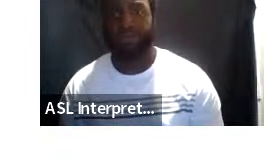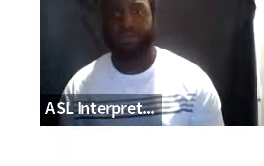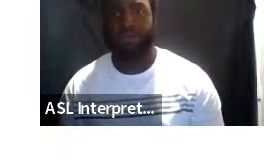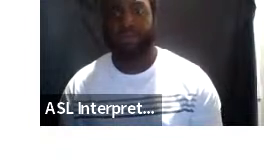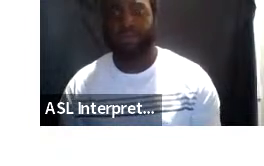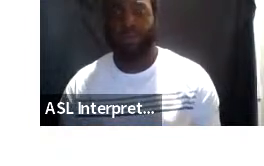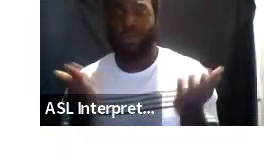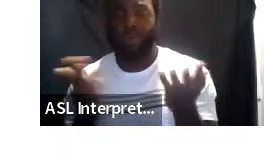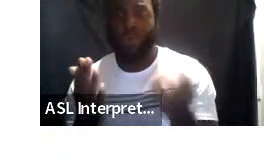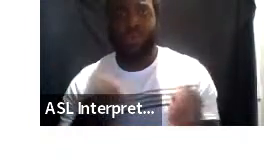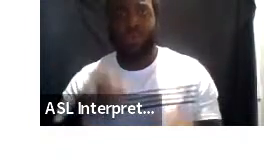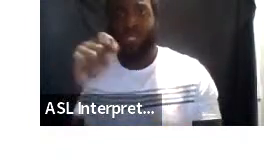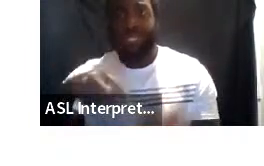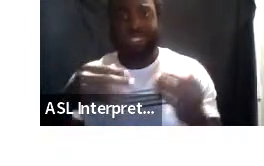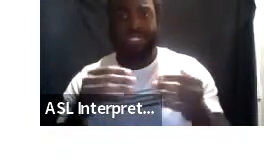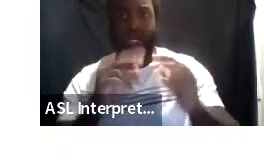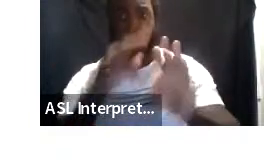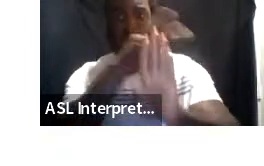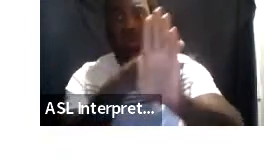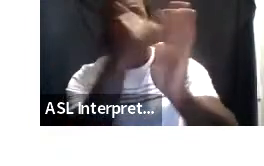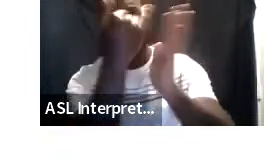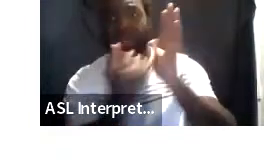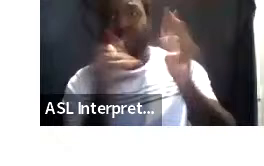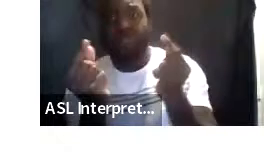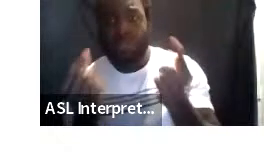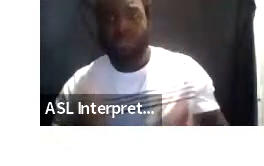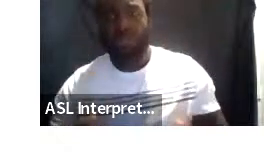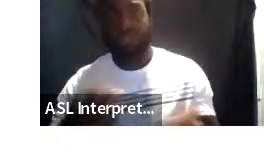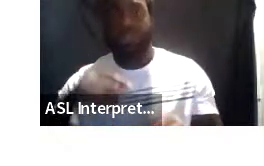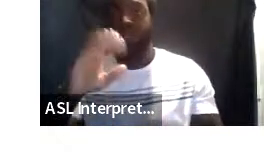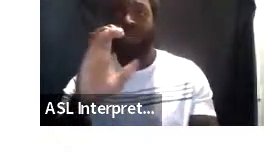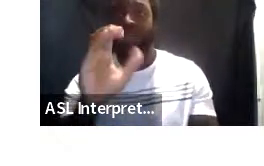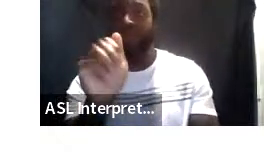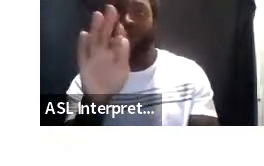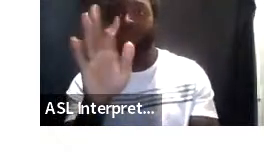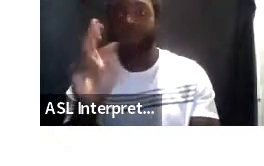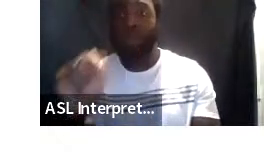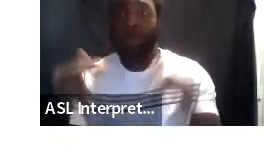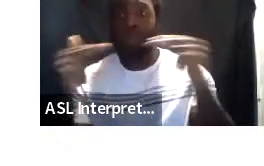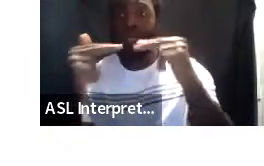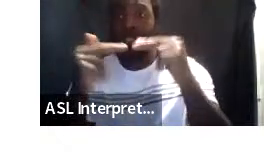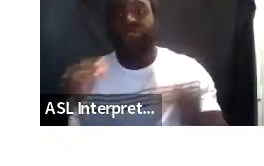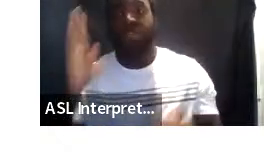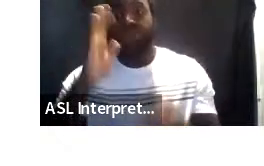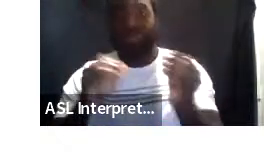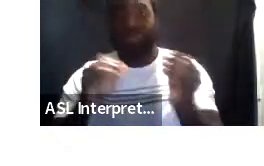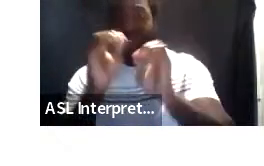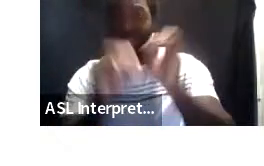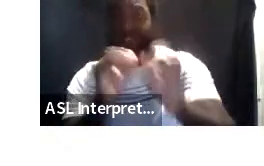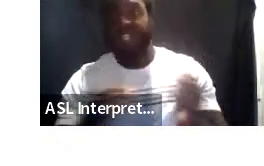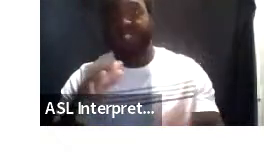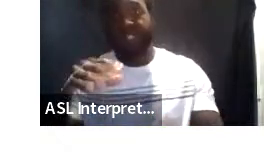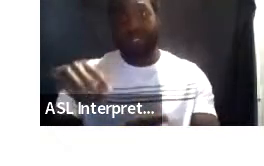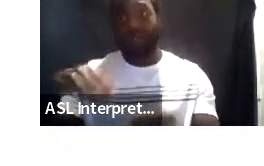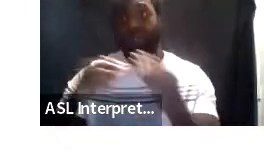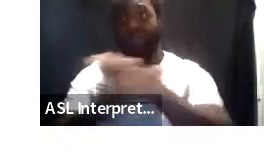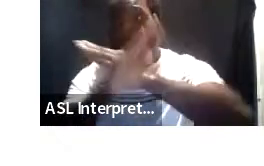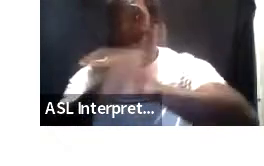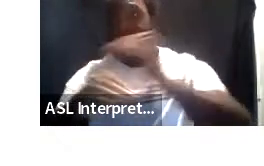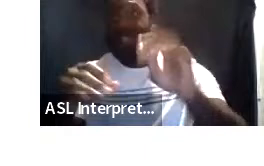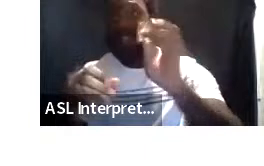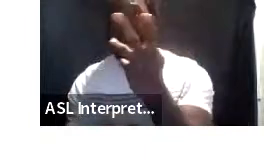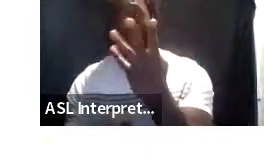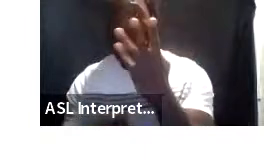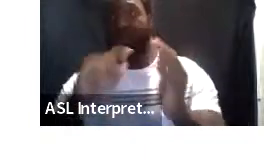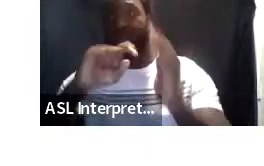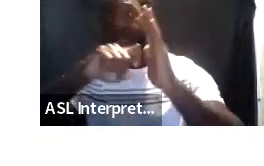So what would this initiative do? Zoning for carbon neutrality would focus on fixing impediments in 4 key areas. These are also the